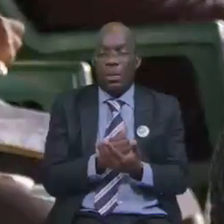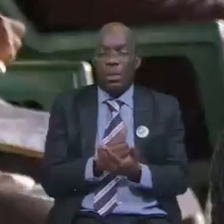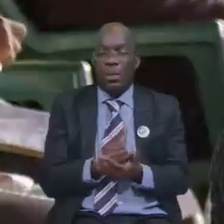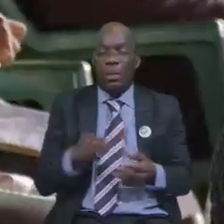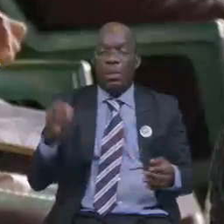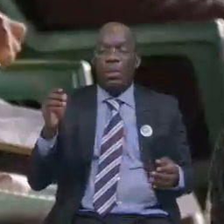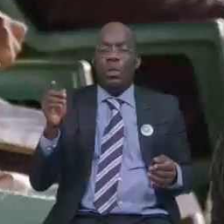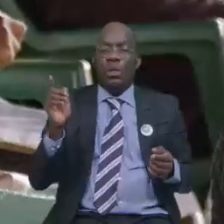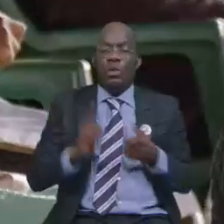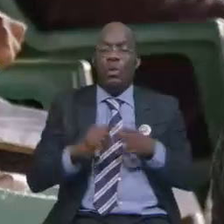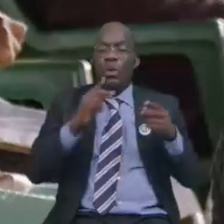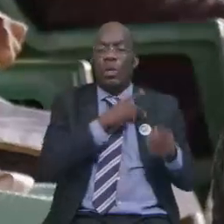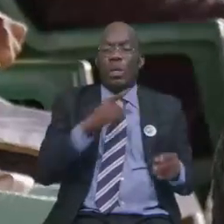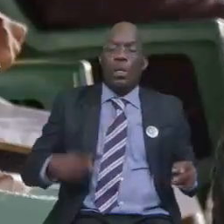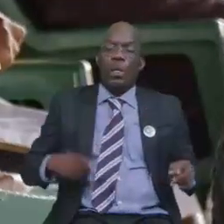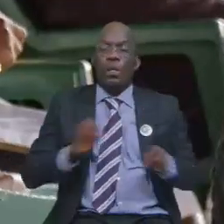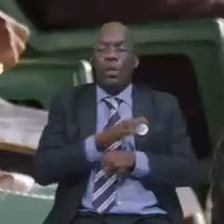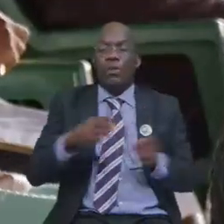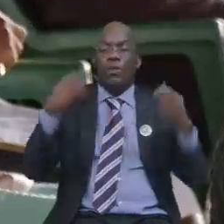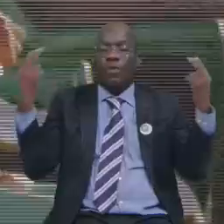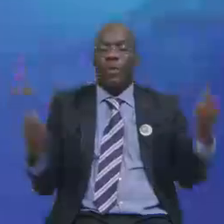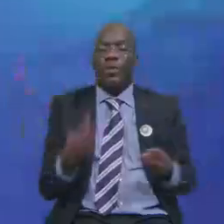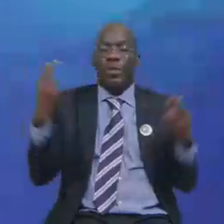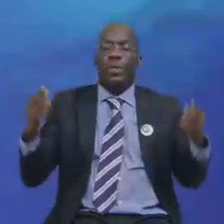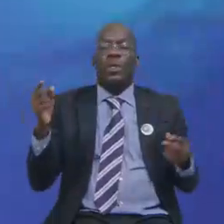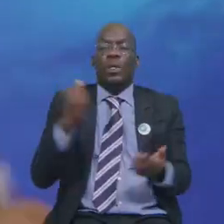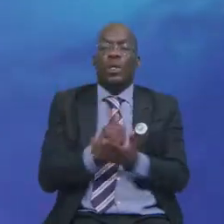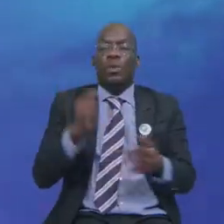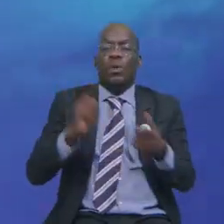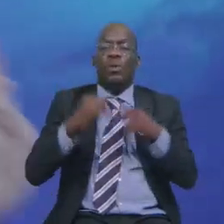kingdom victory, into kingdom triumph,